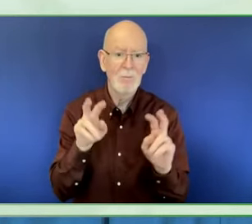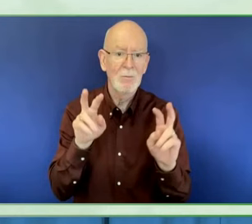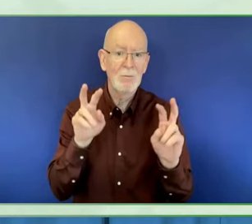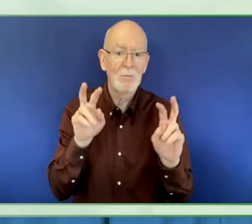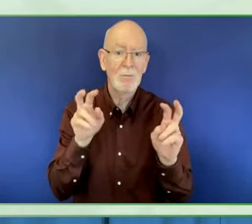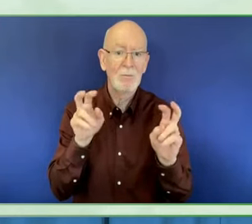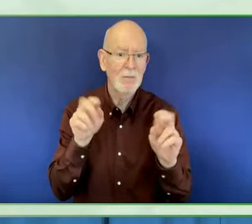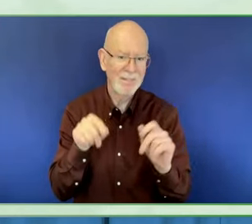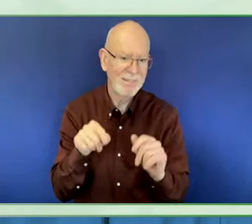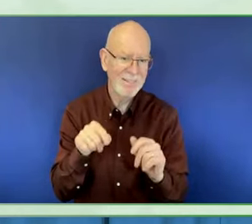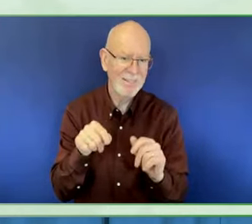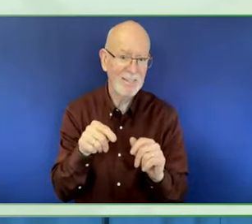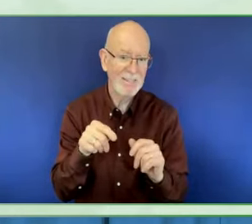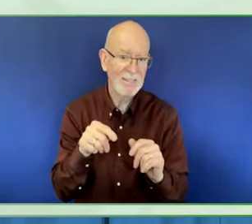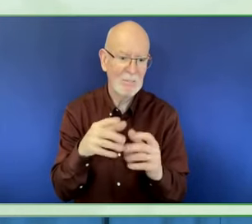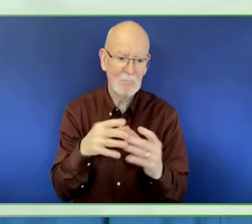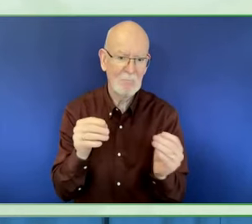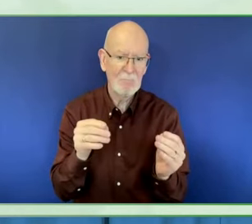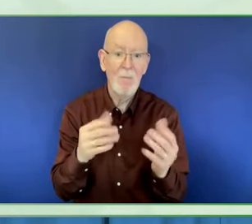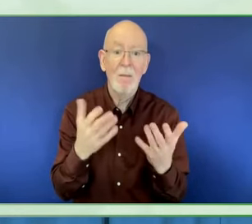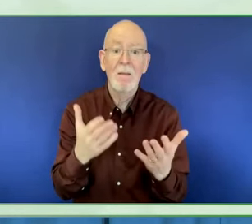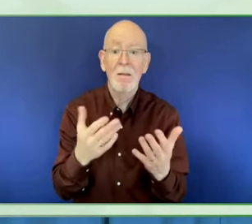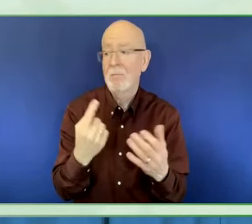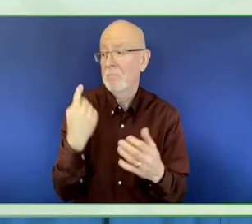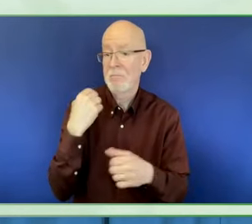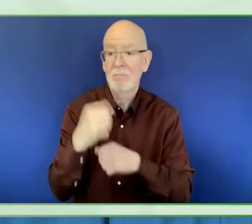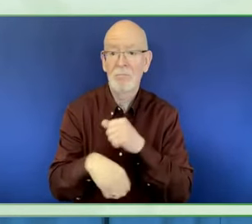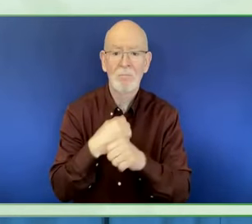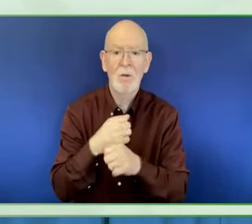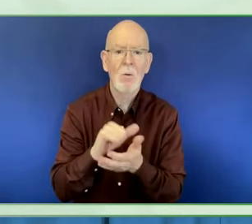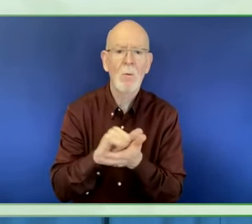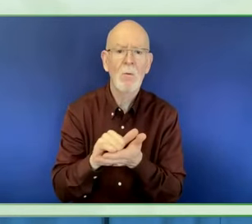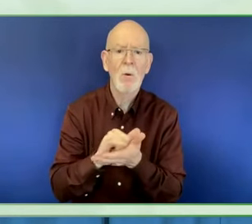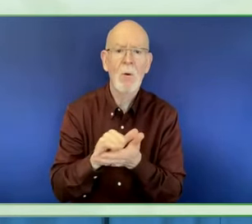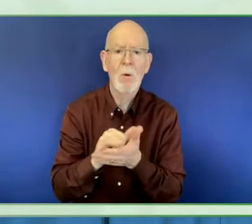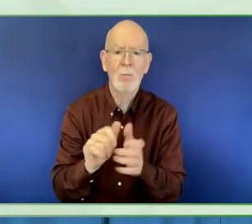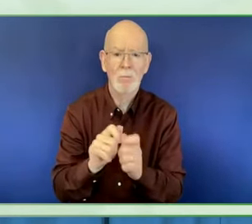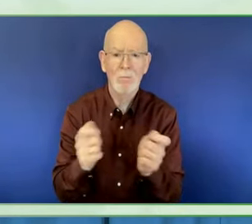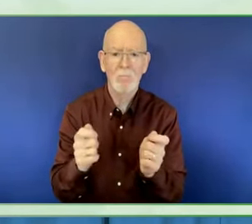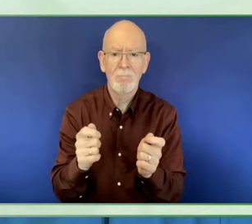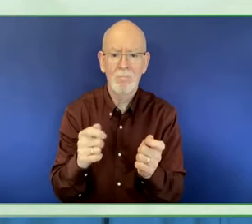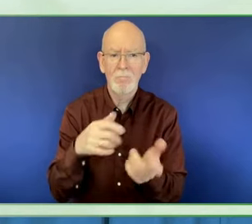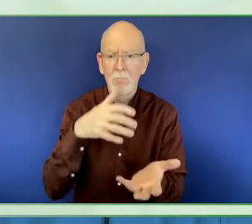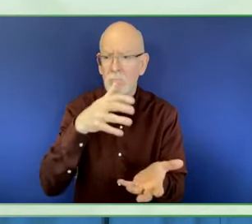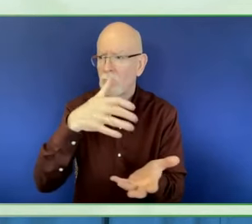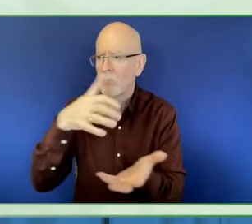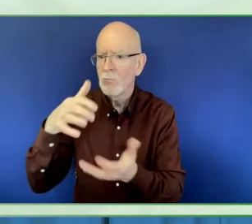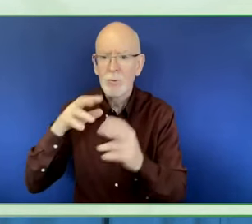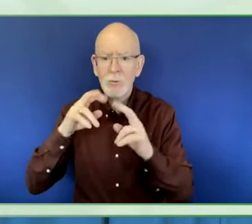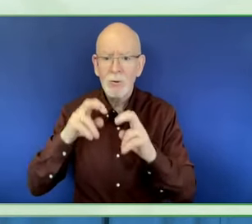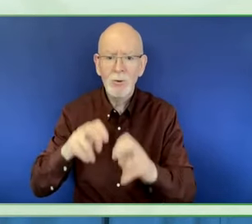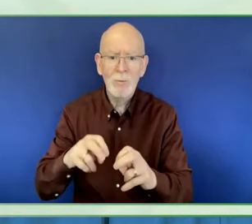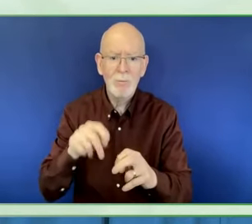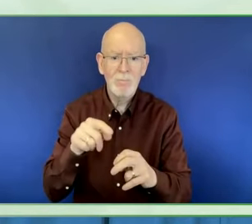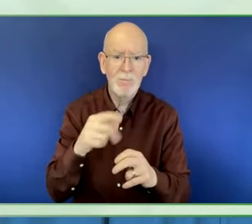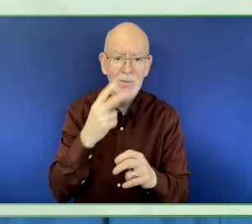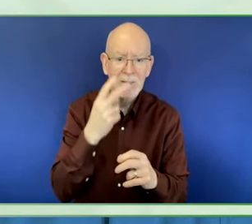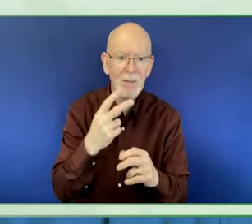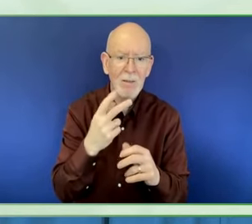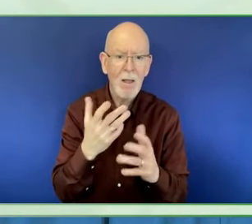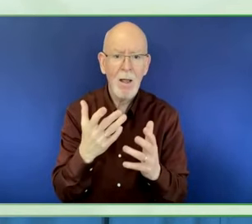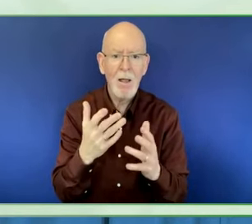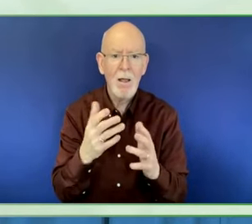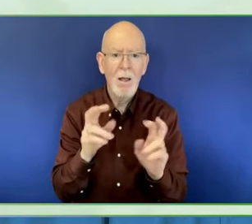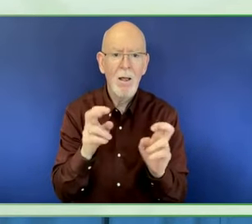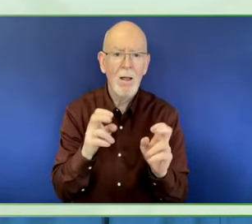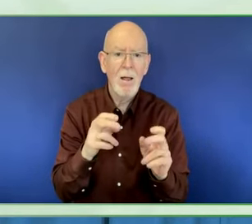actors in movies and in streaming content. And you'll see in this graph that that's really the core heart of the problem. And even though the numbers of